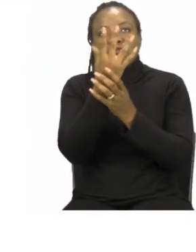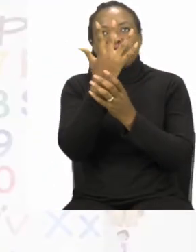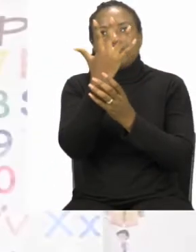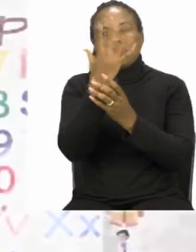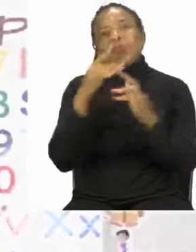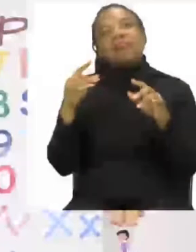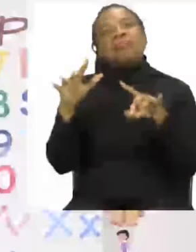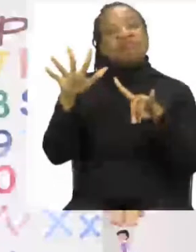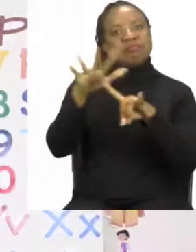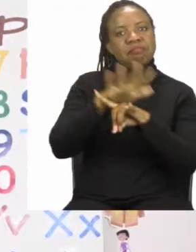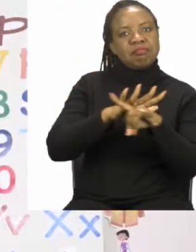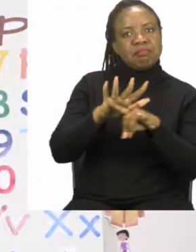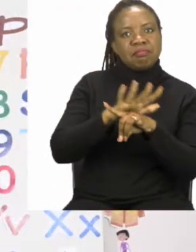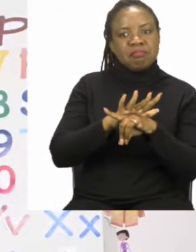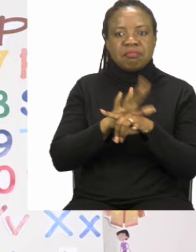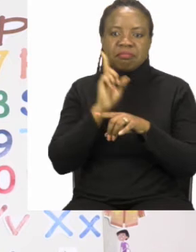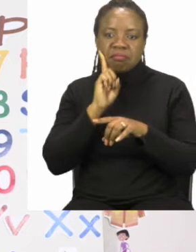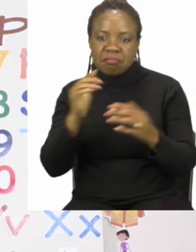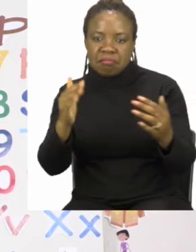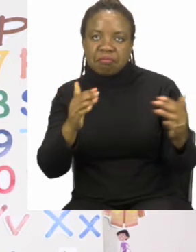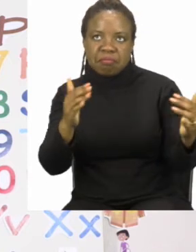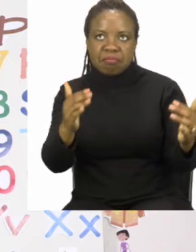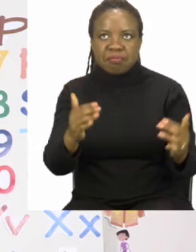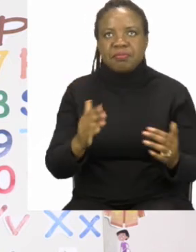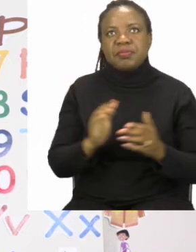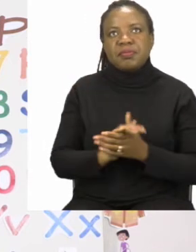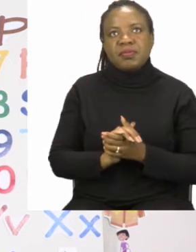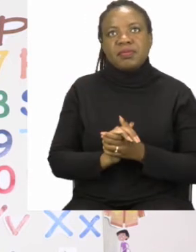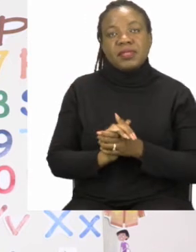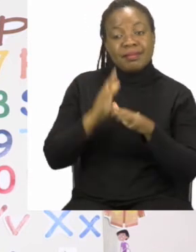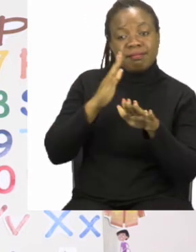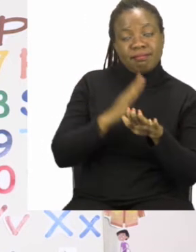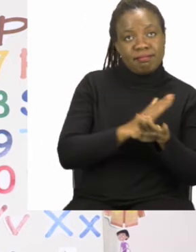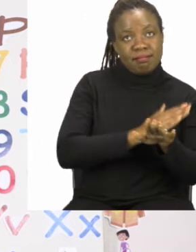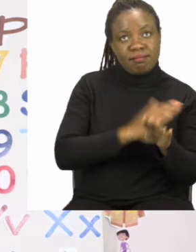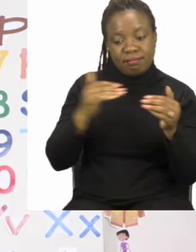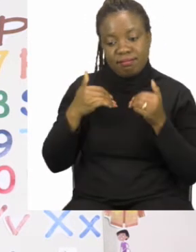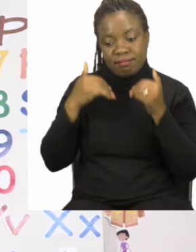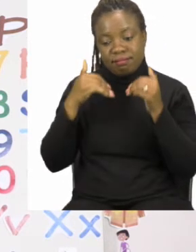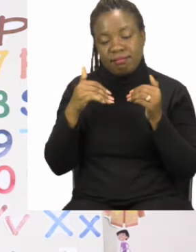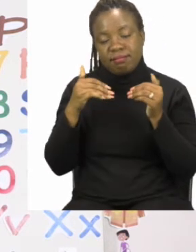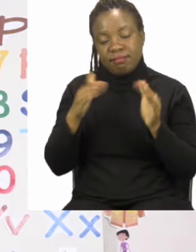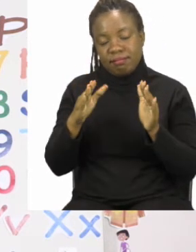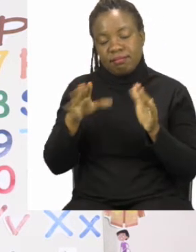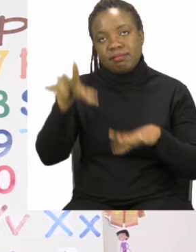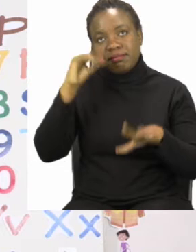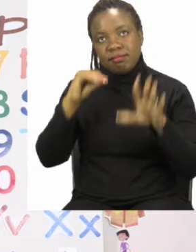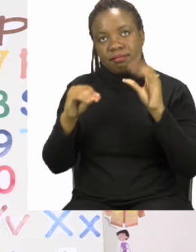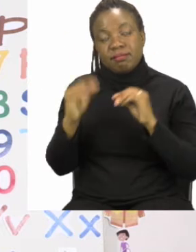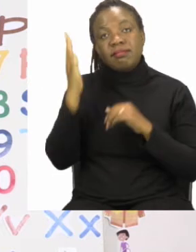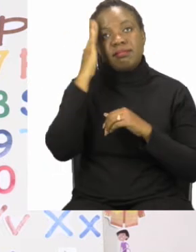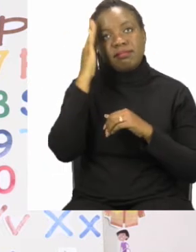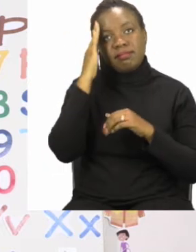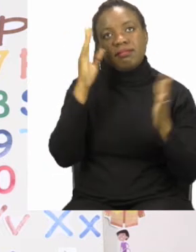animal conservation. And before we get into any lessons, boys and girls, we know that we need to